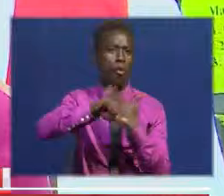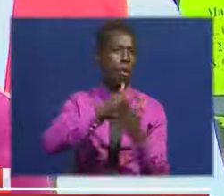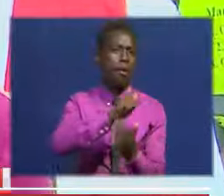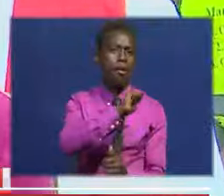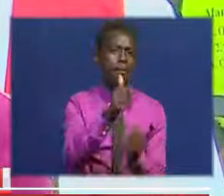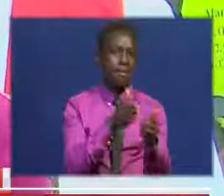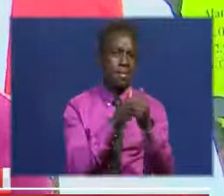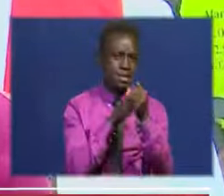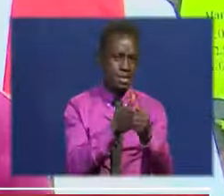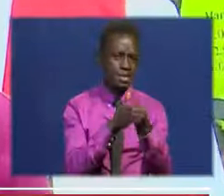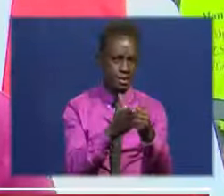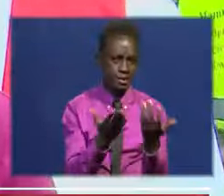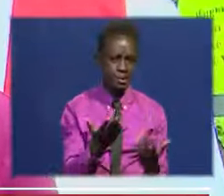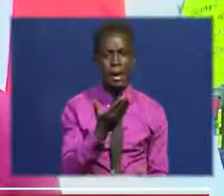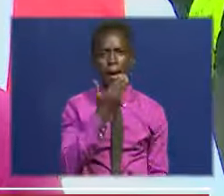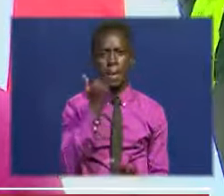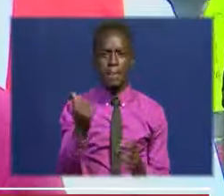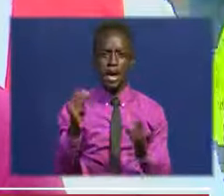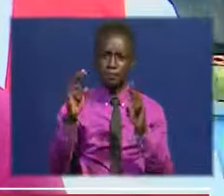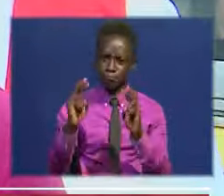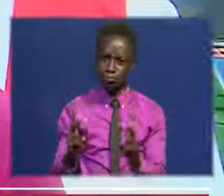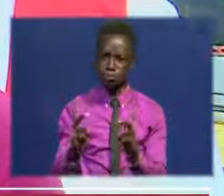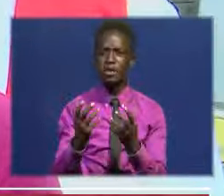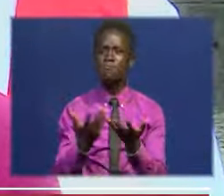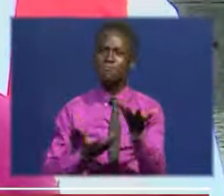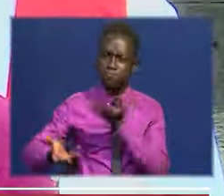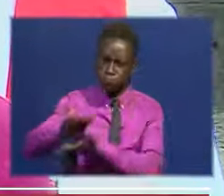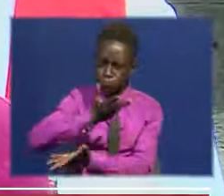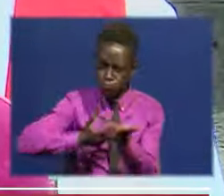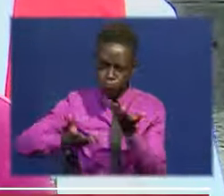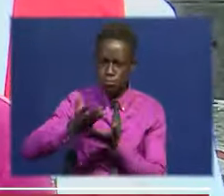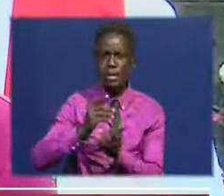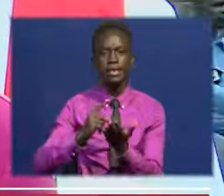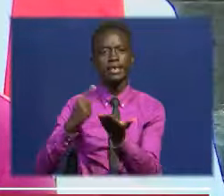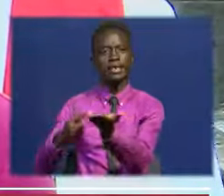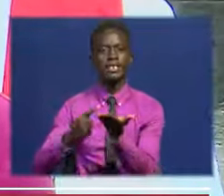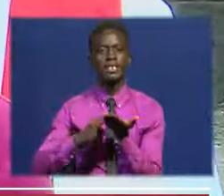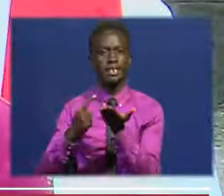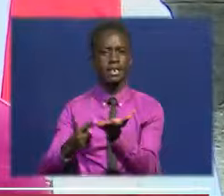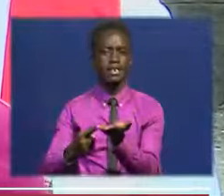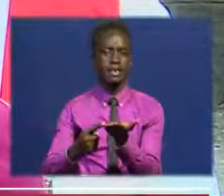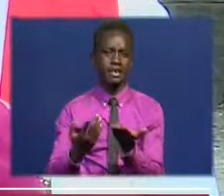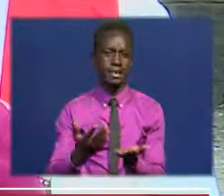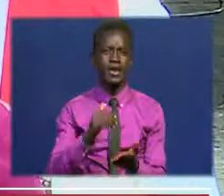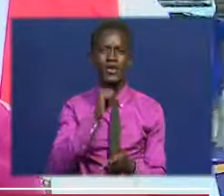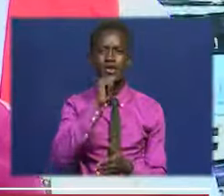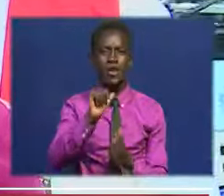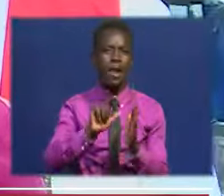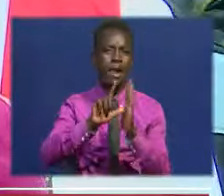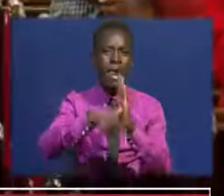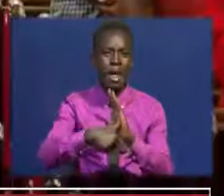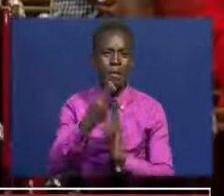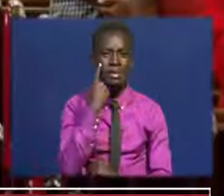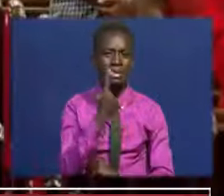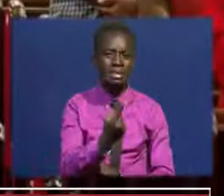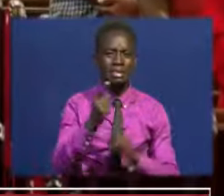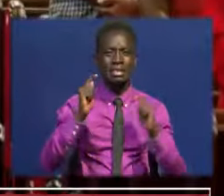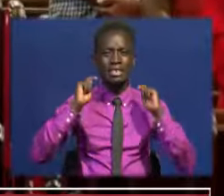should always enter into dialogue and discuss so that we don't end up with strikes. We don't end up with the people